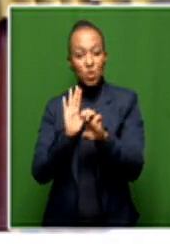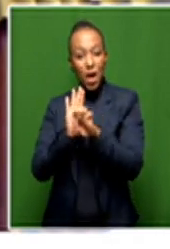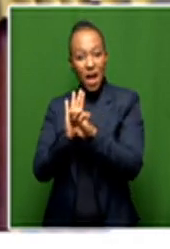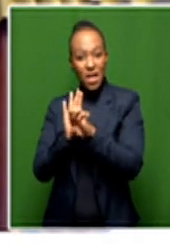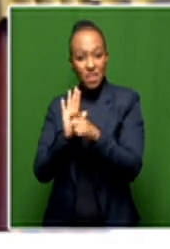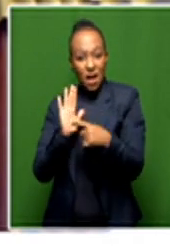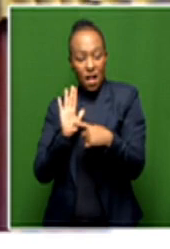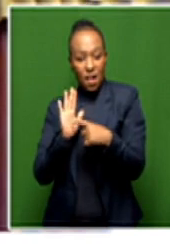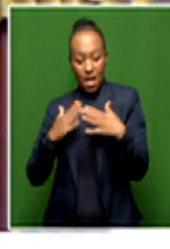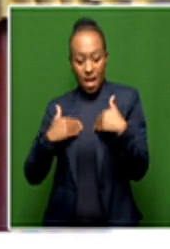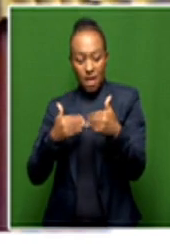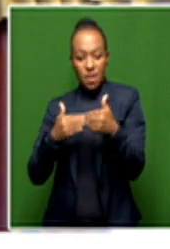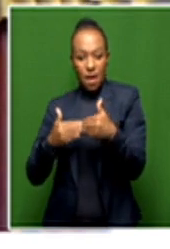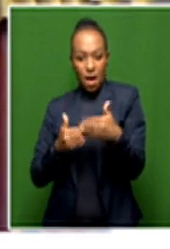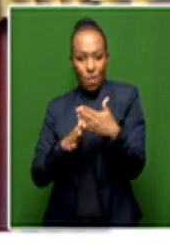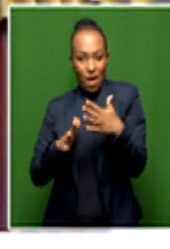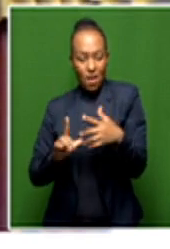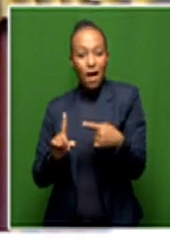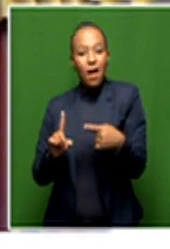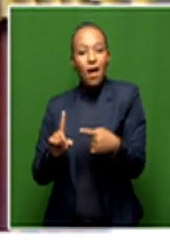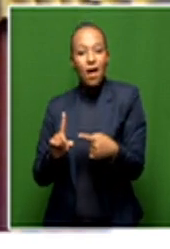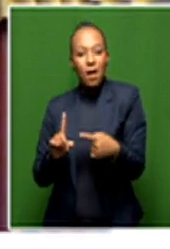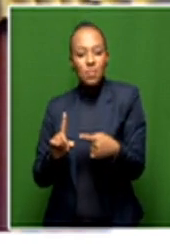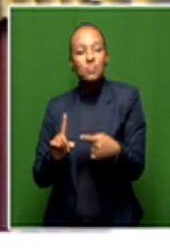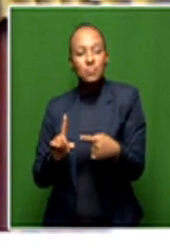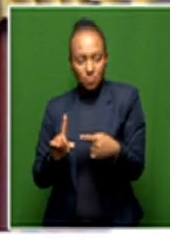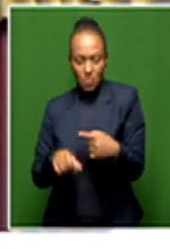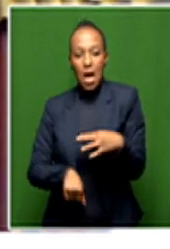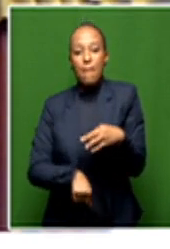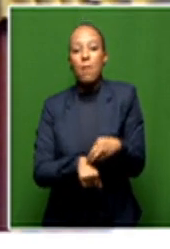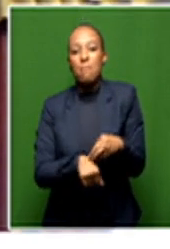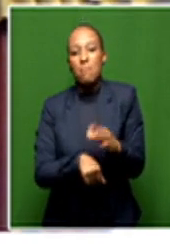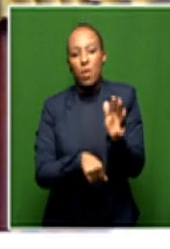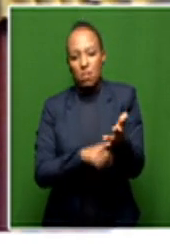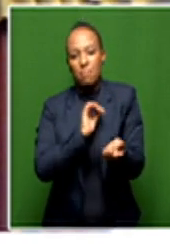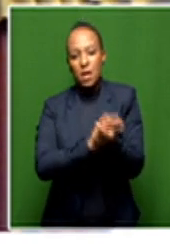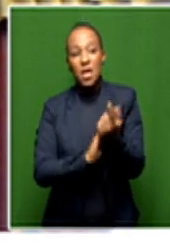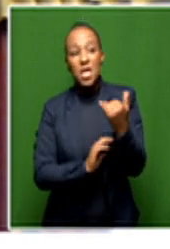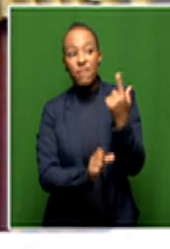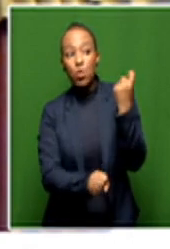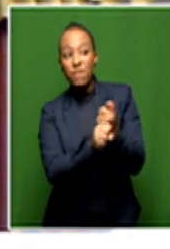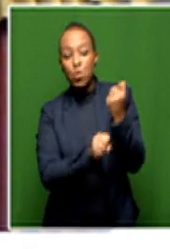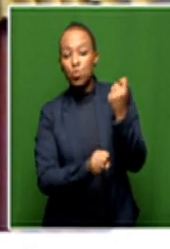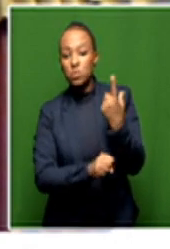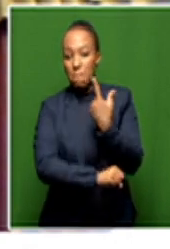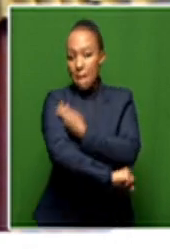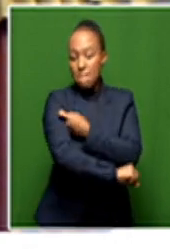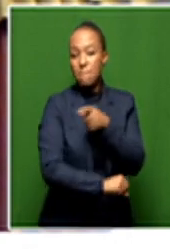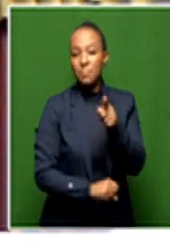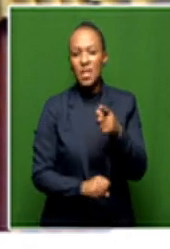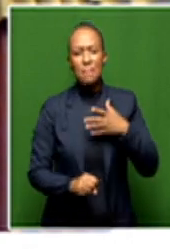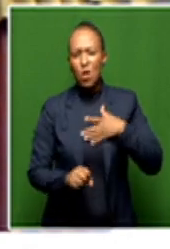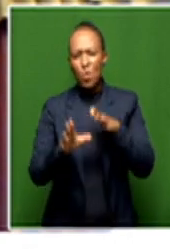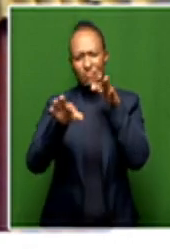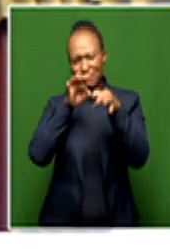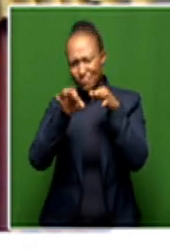as a healthcare worker, there might be a problem if you refuse to take it. So I don't really want to go into